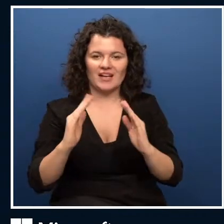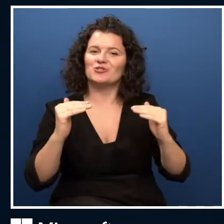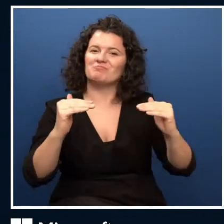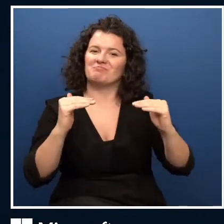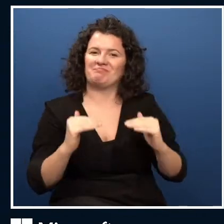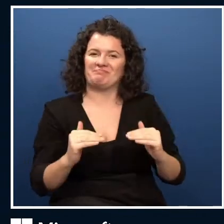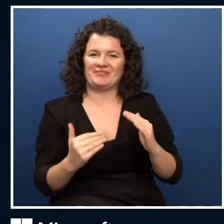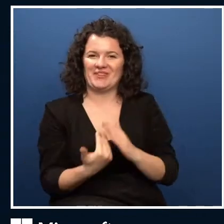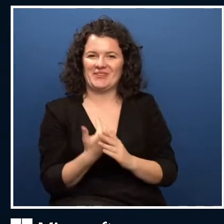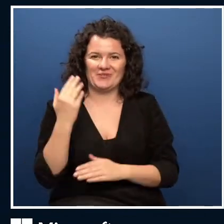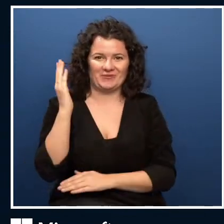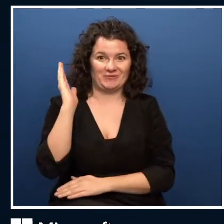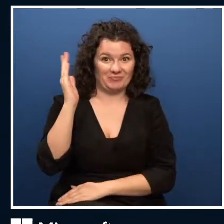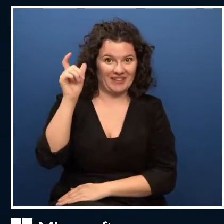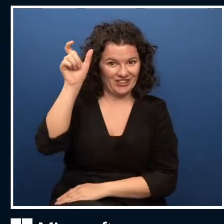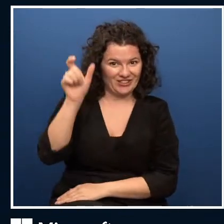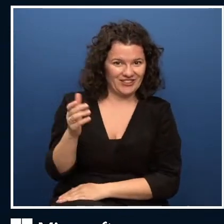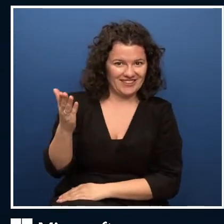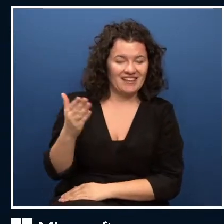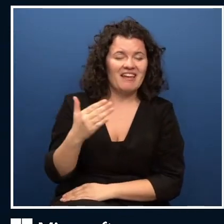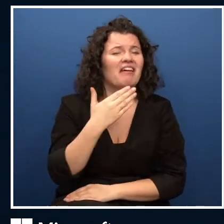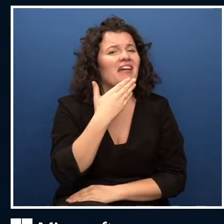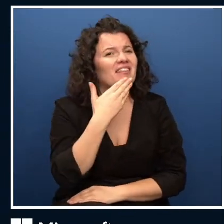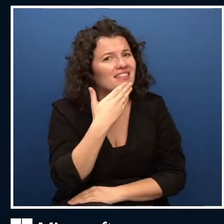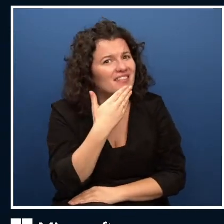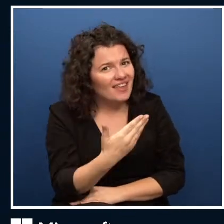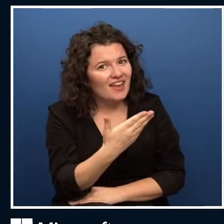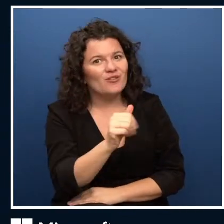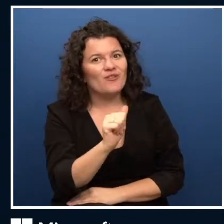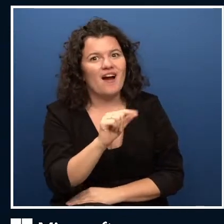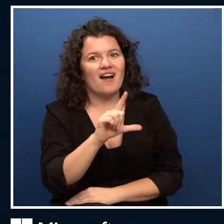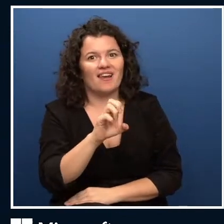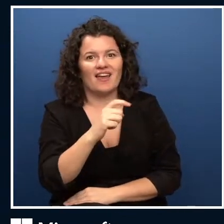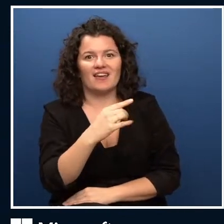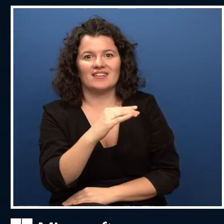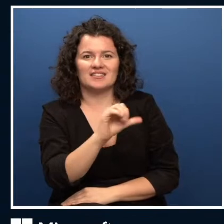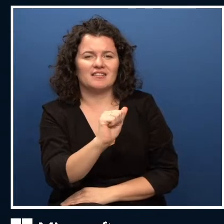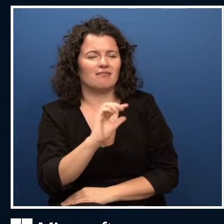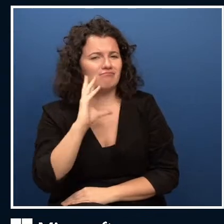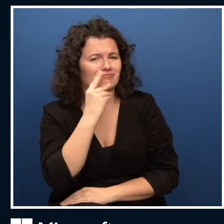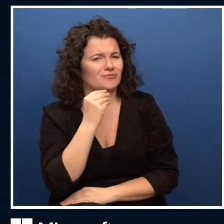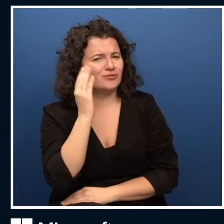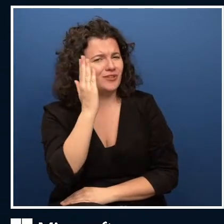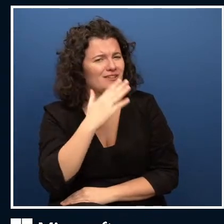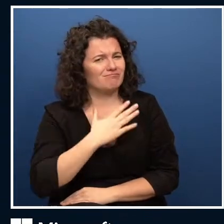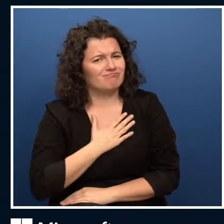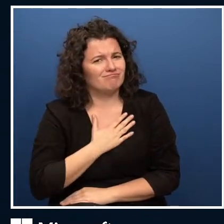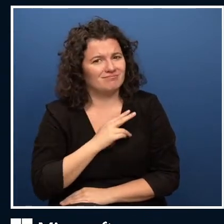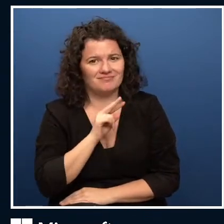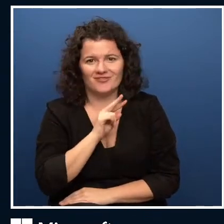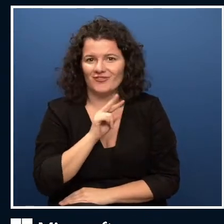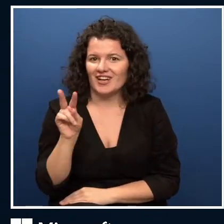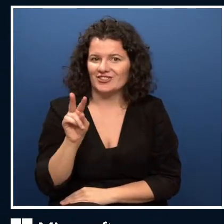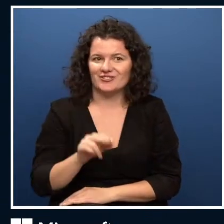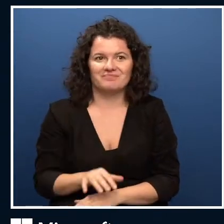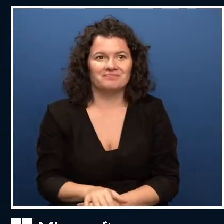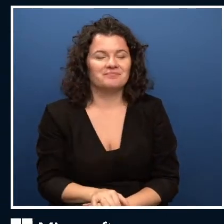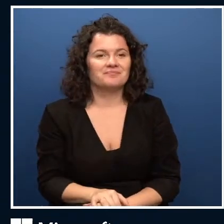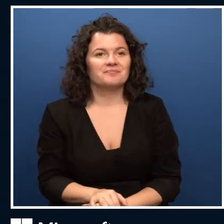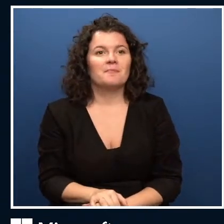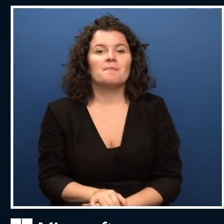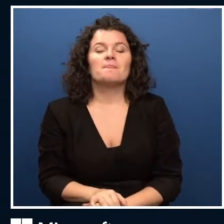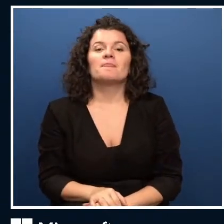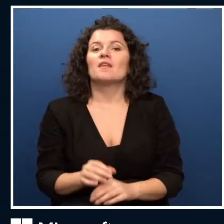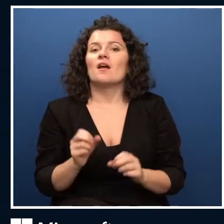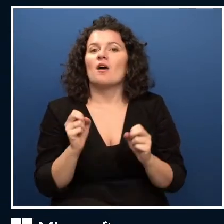absolute privilege to have you. Thank you. Thank you very much, Amy. Okay, just a quick one before we move on to the next session. We